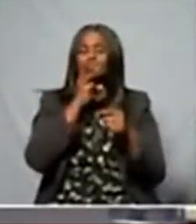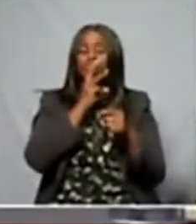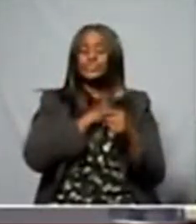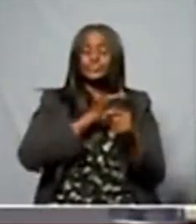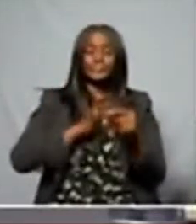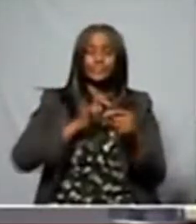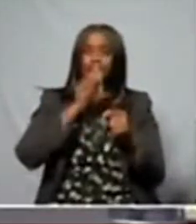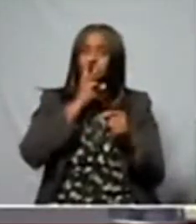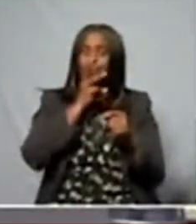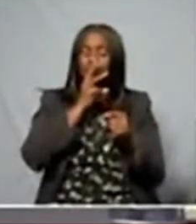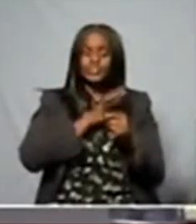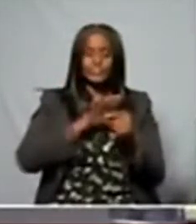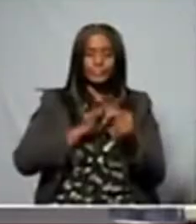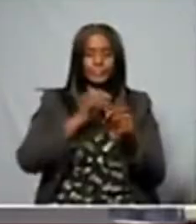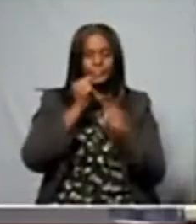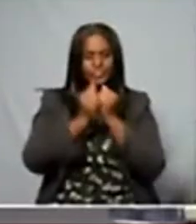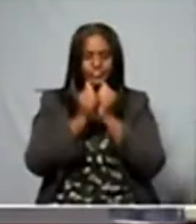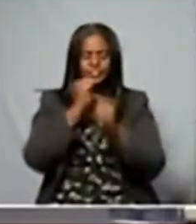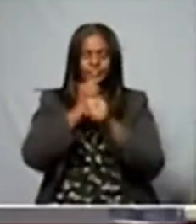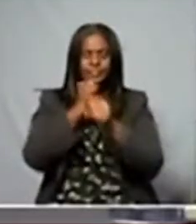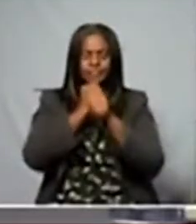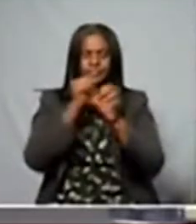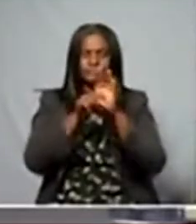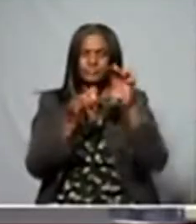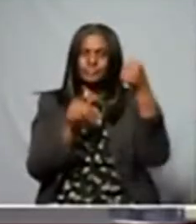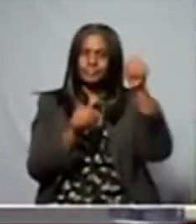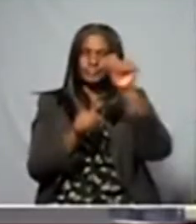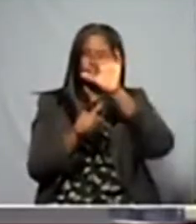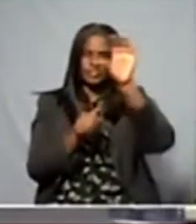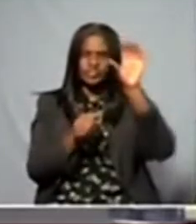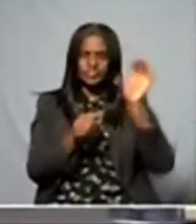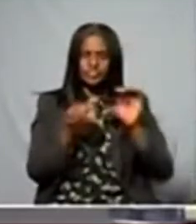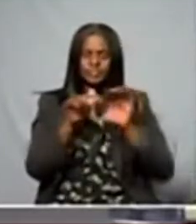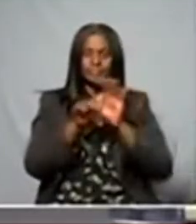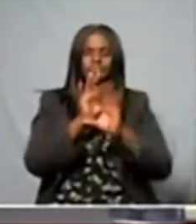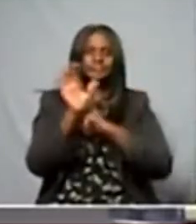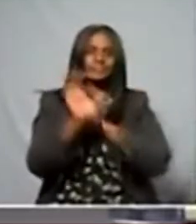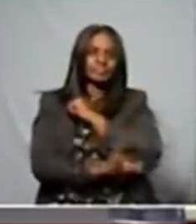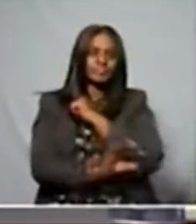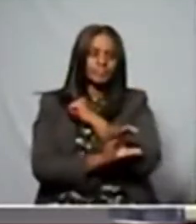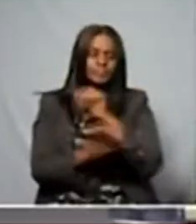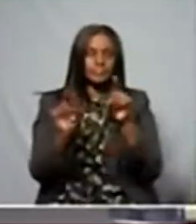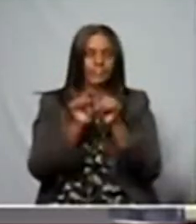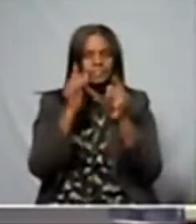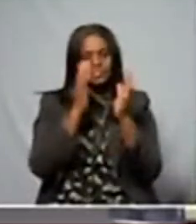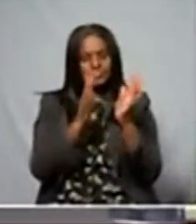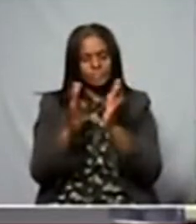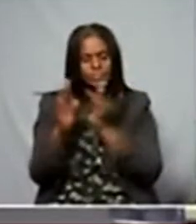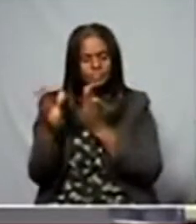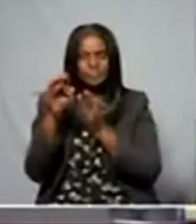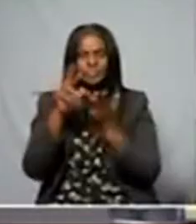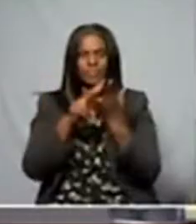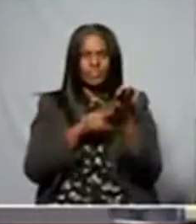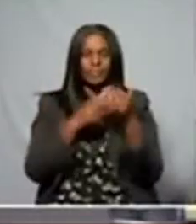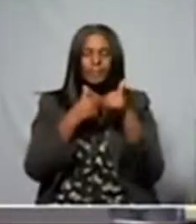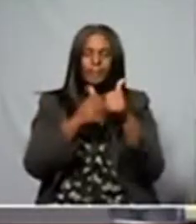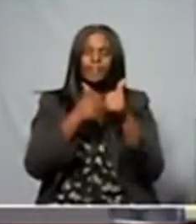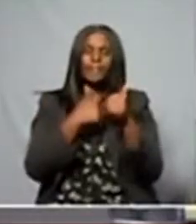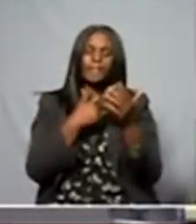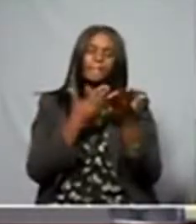water utility companies operating in the 10 provinces of the country. The layout of the report is as